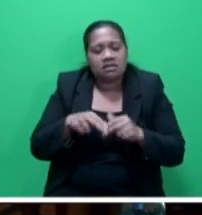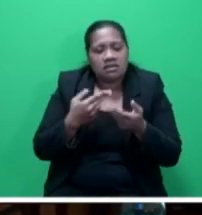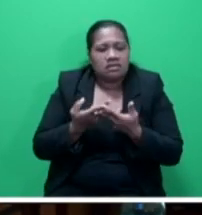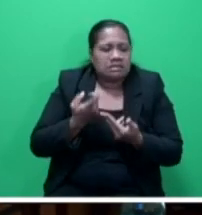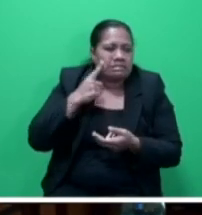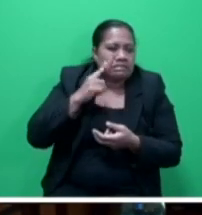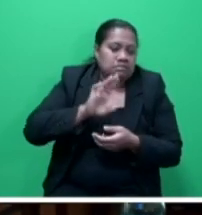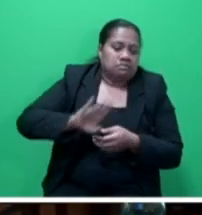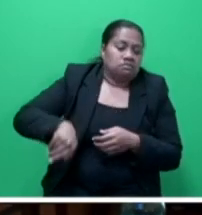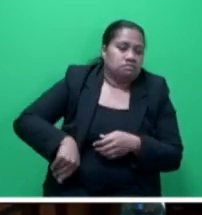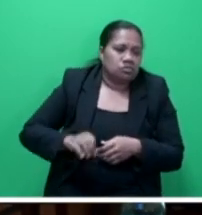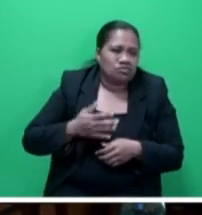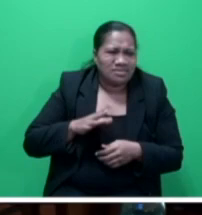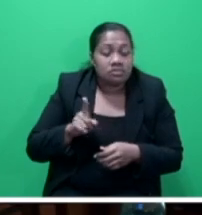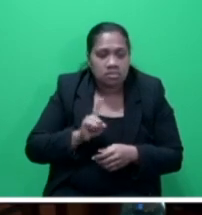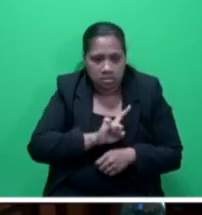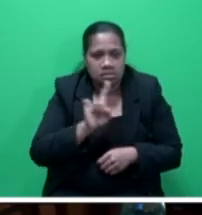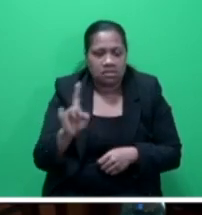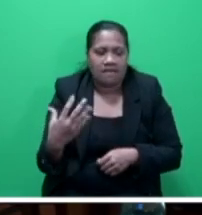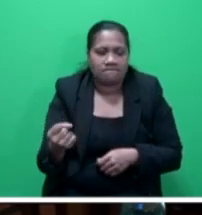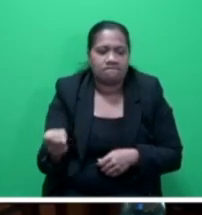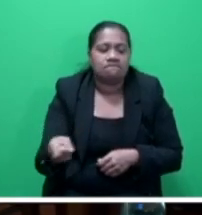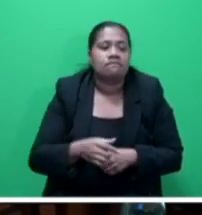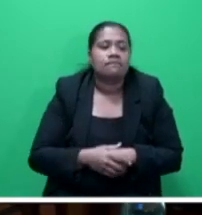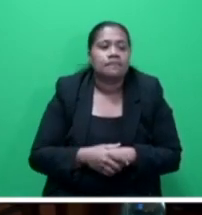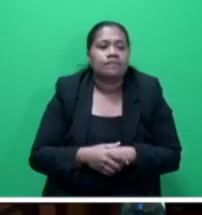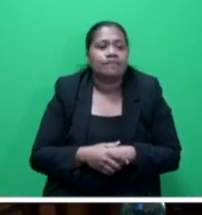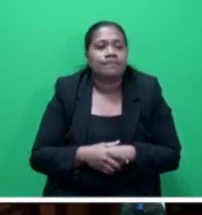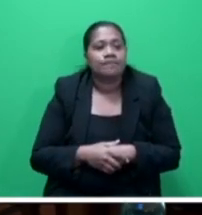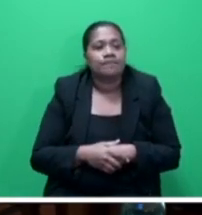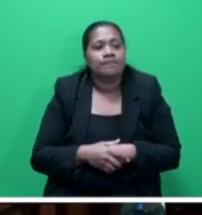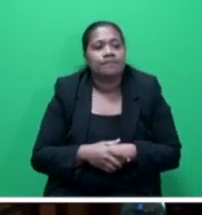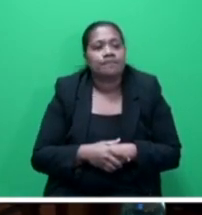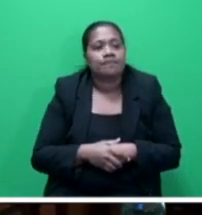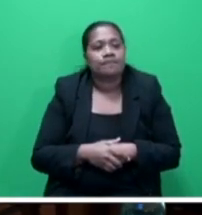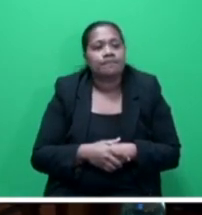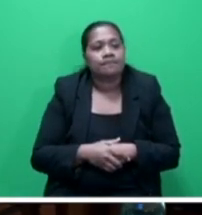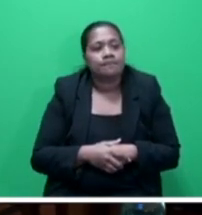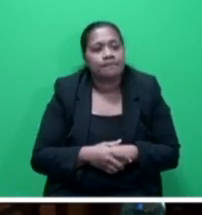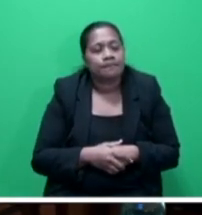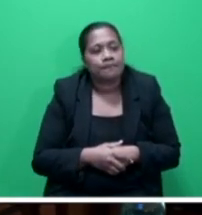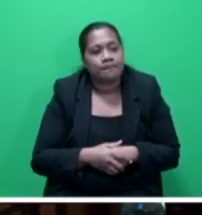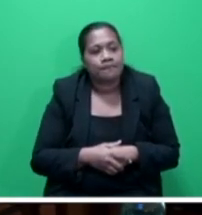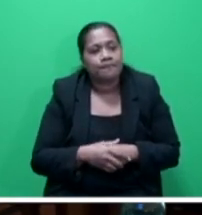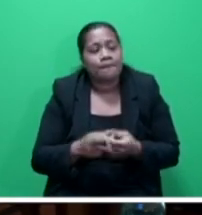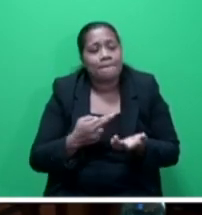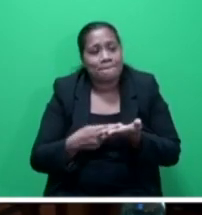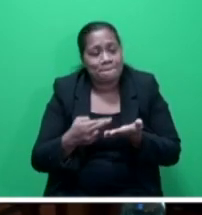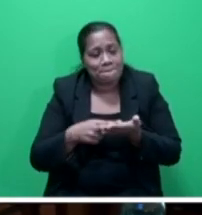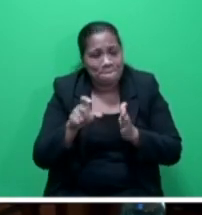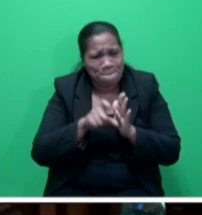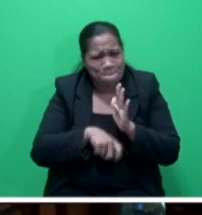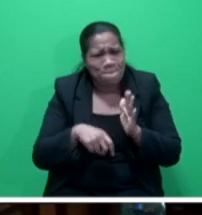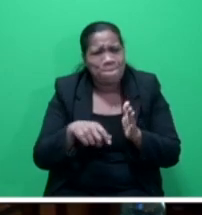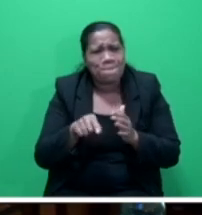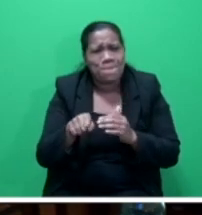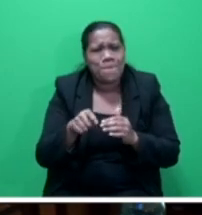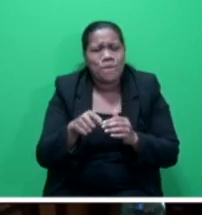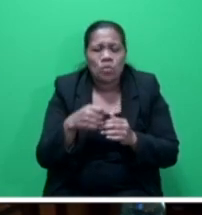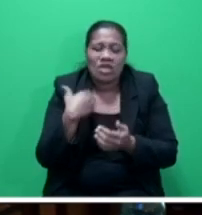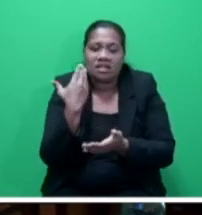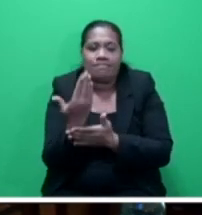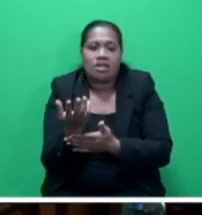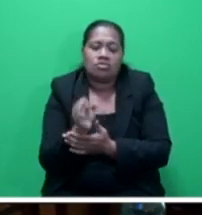work in an informal sector. Rent charges for HART tenants are dependent on their weekly